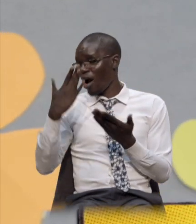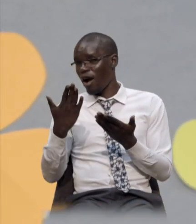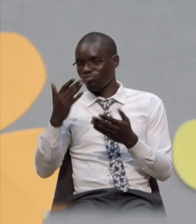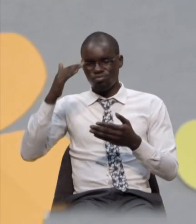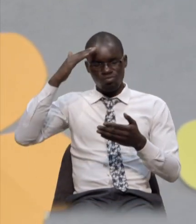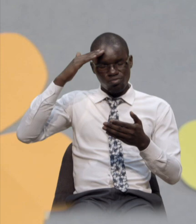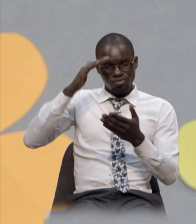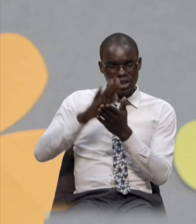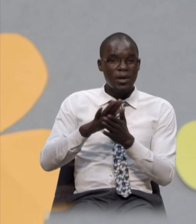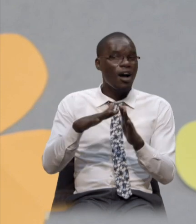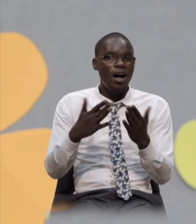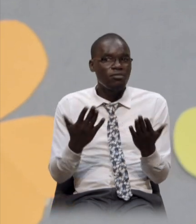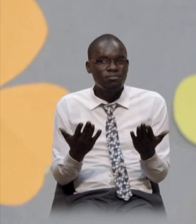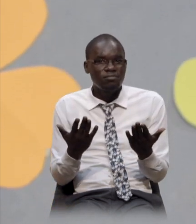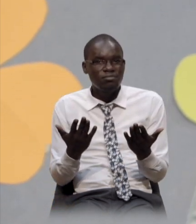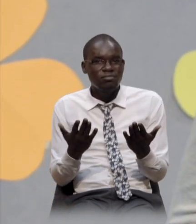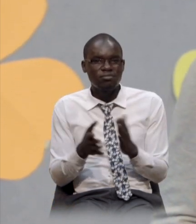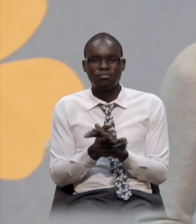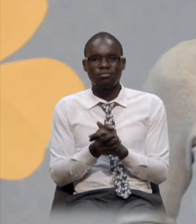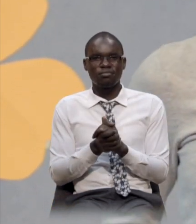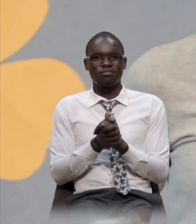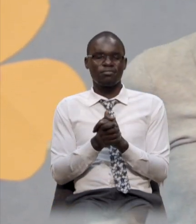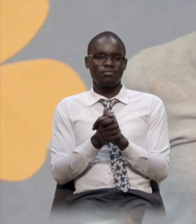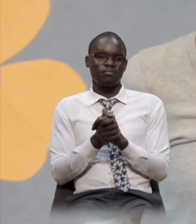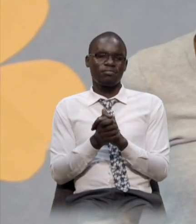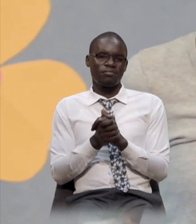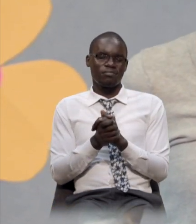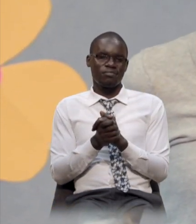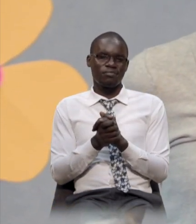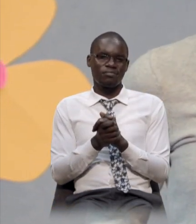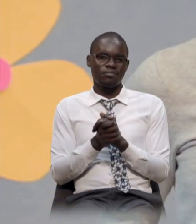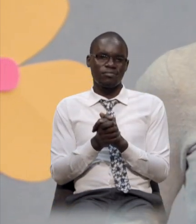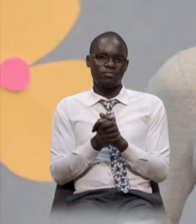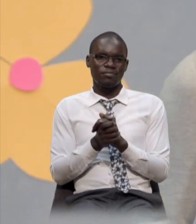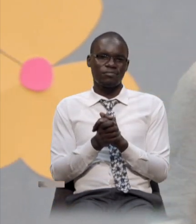did Abel obey? How did he obey?